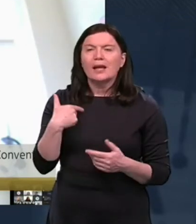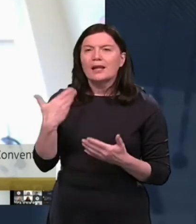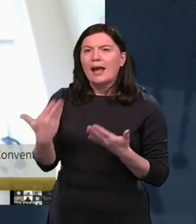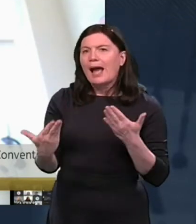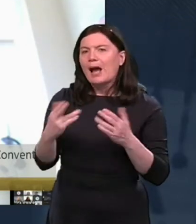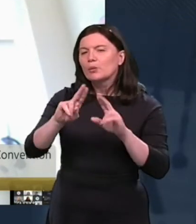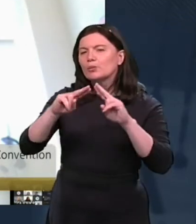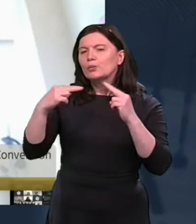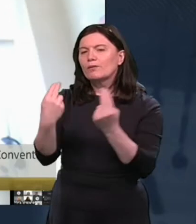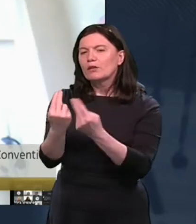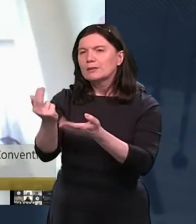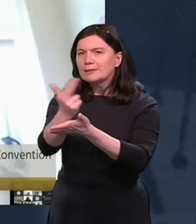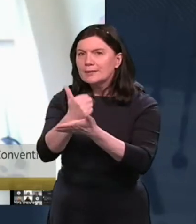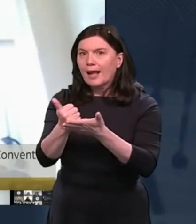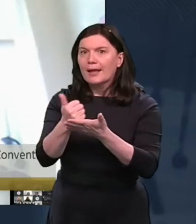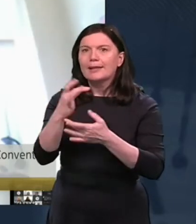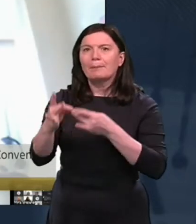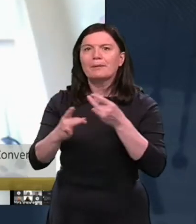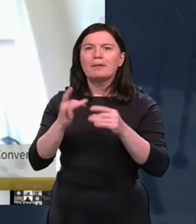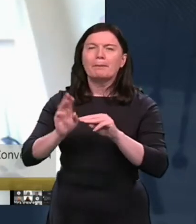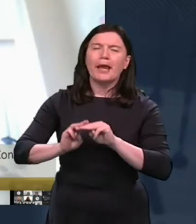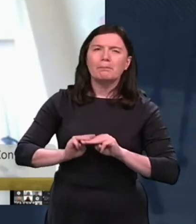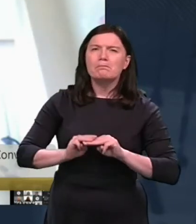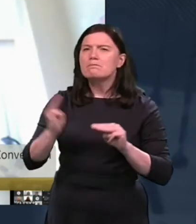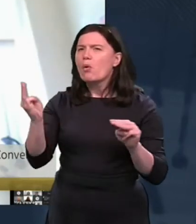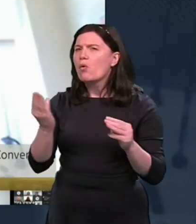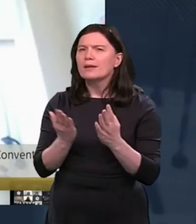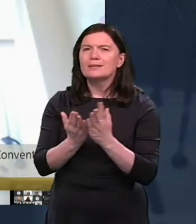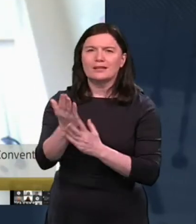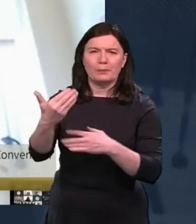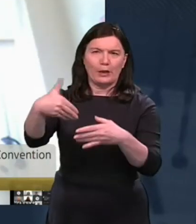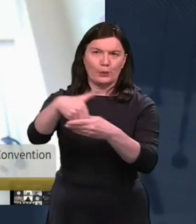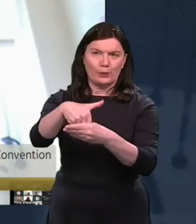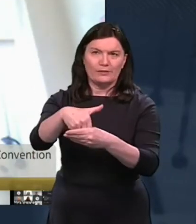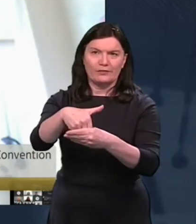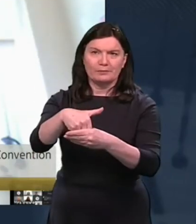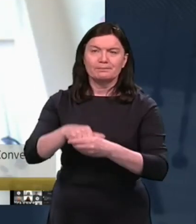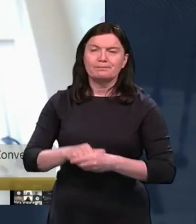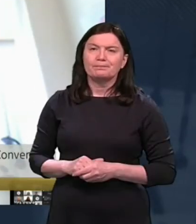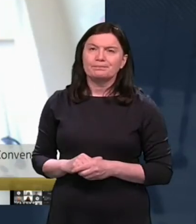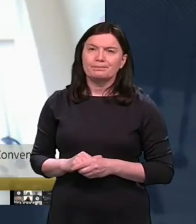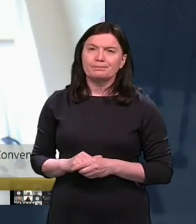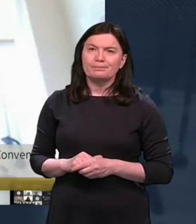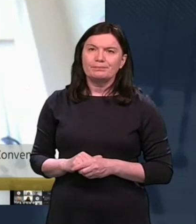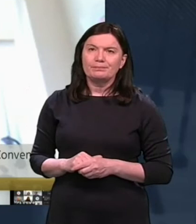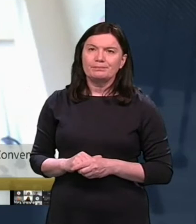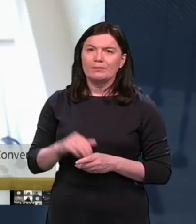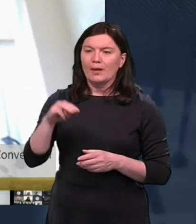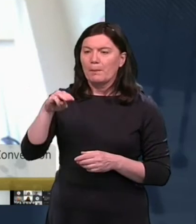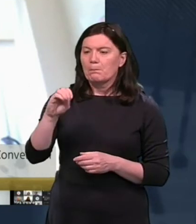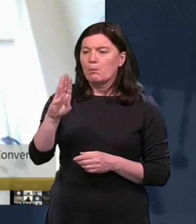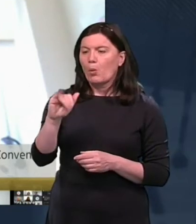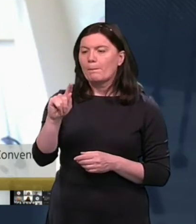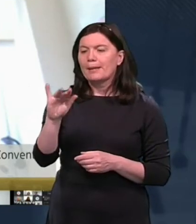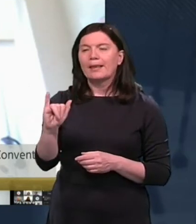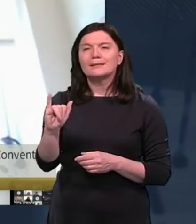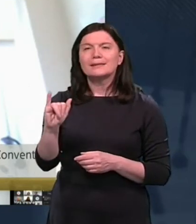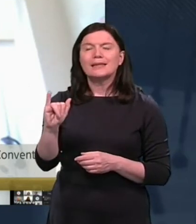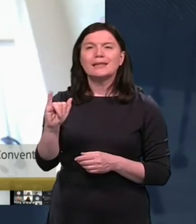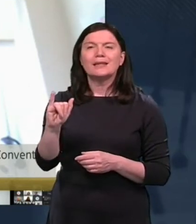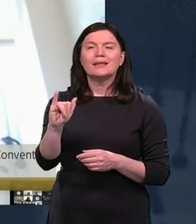universal design could be made even more universal and inclusive. Mobility champions like Colin McAndrew